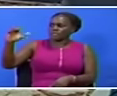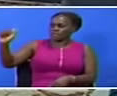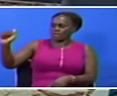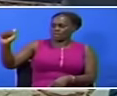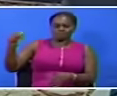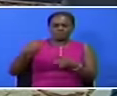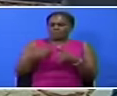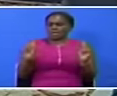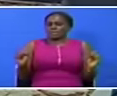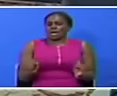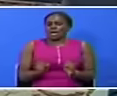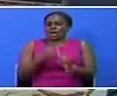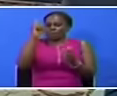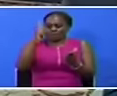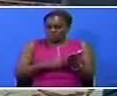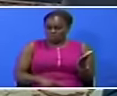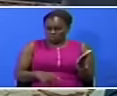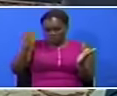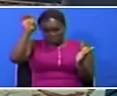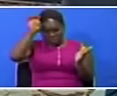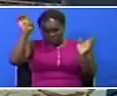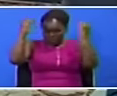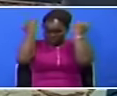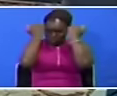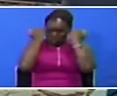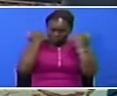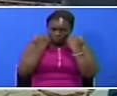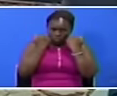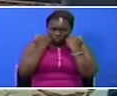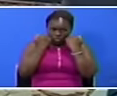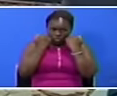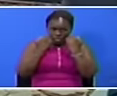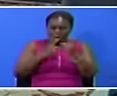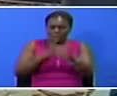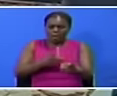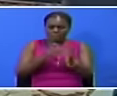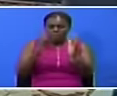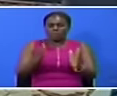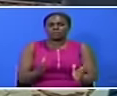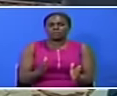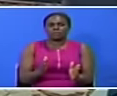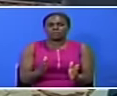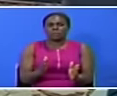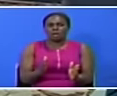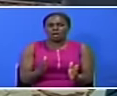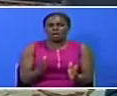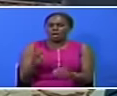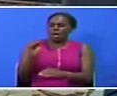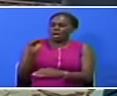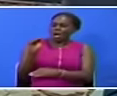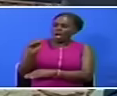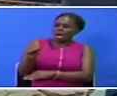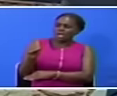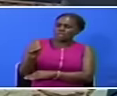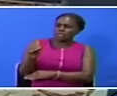But what had happened today in the Eldoret Law Court, the prosecutor, Charles Zachary Omwenga,